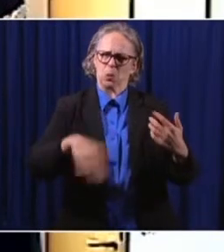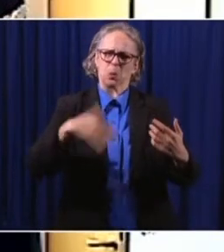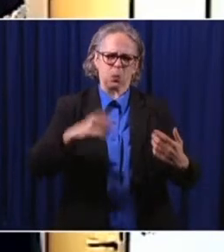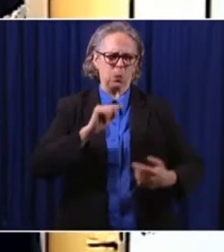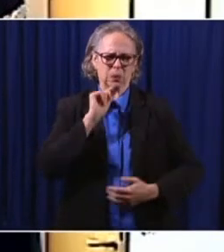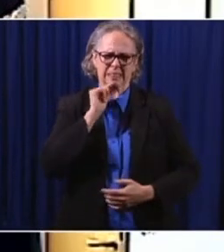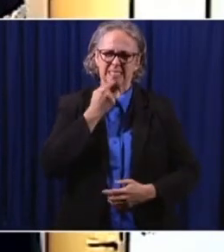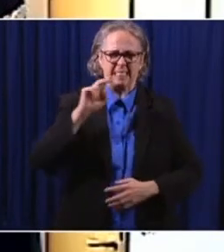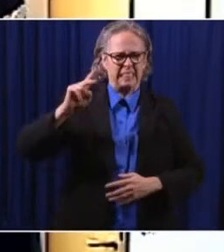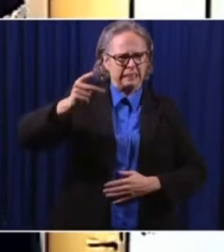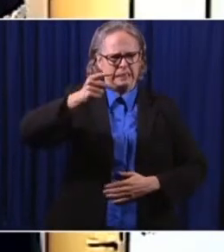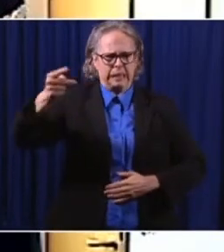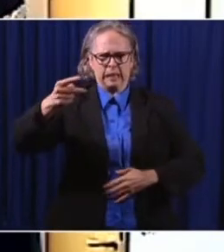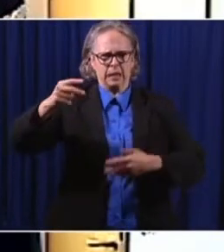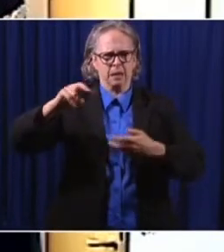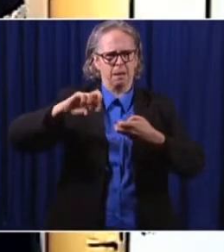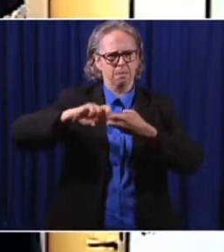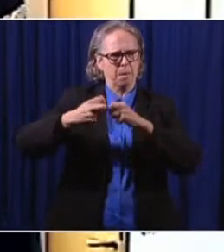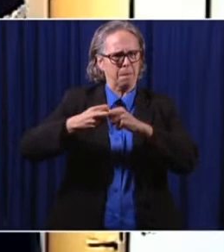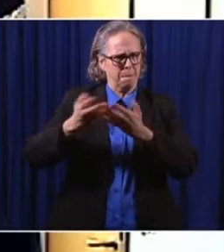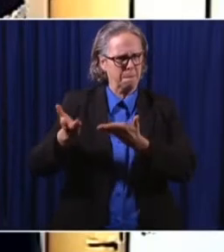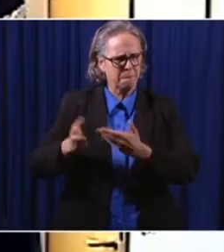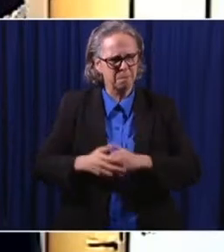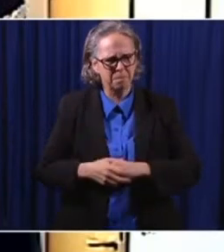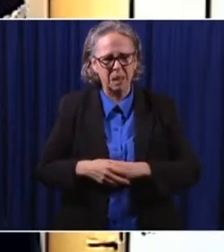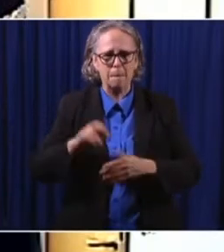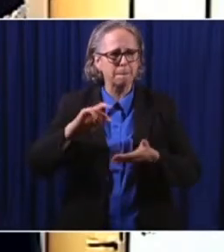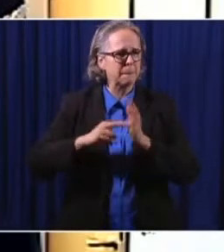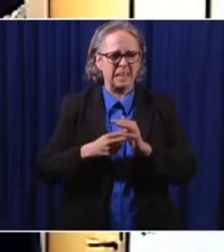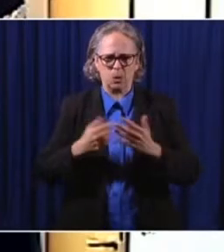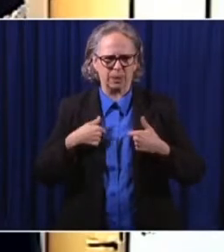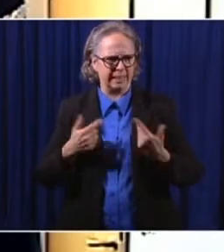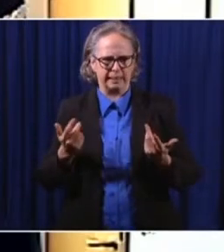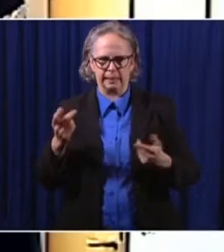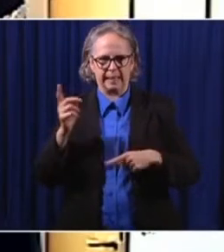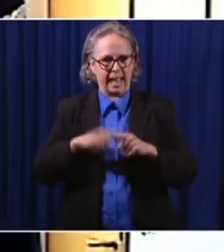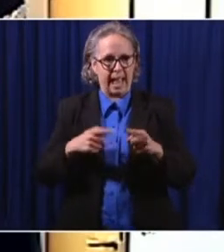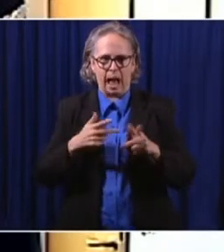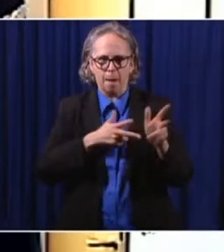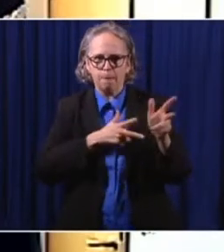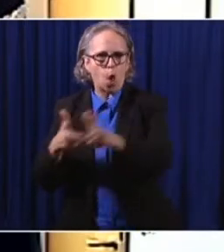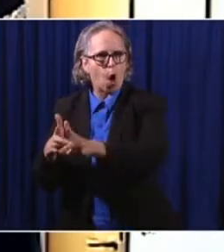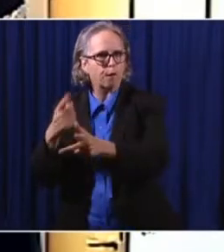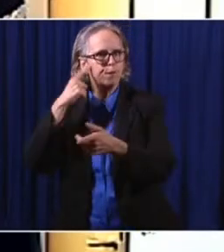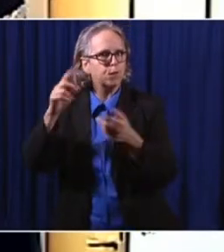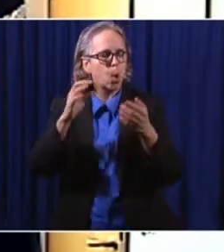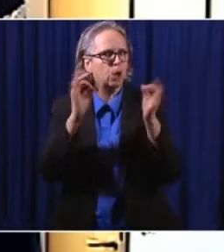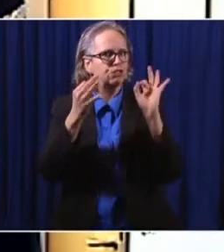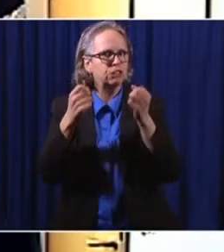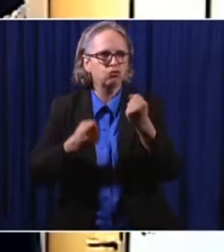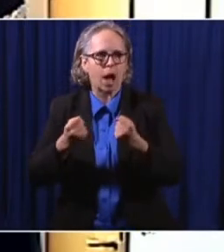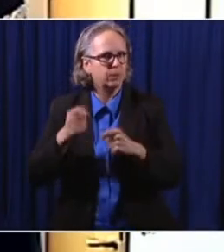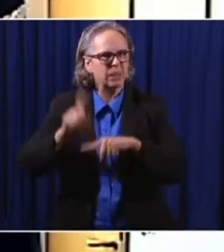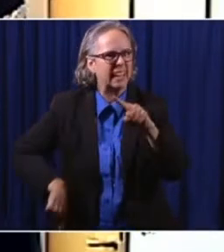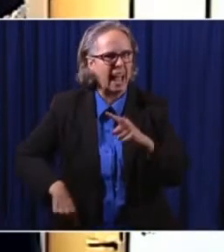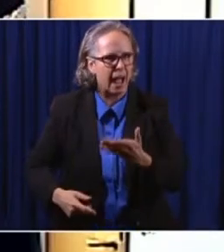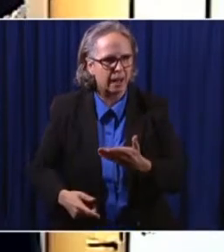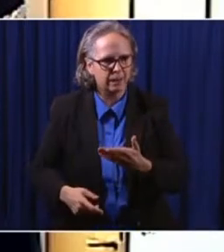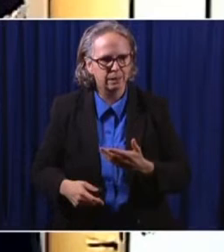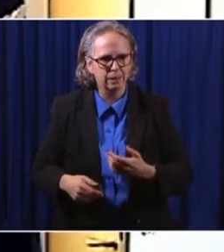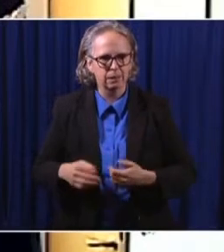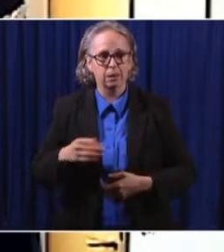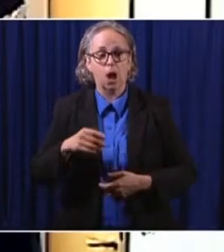actually witness another violation in order to take enforcement action on a distracted driving type